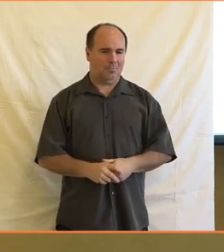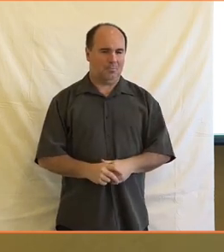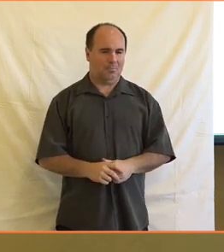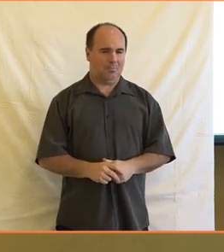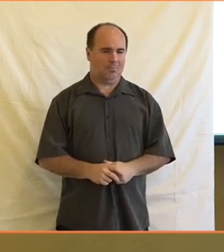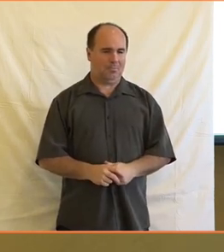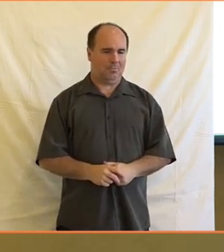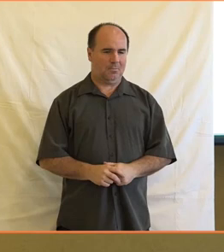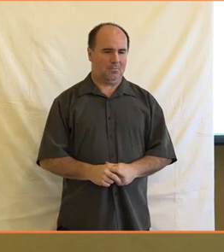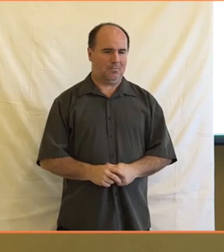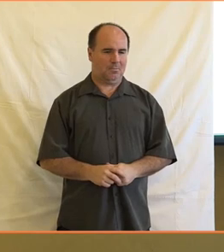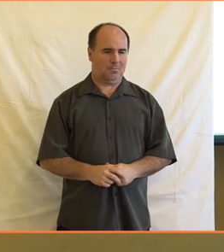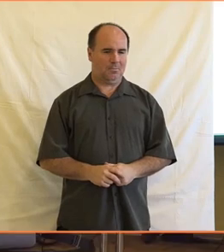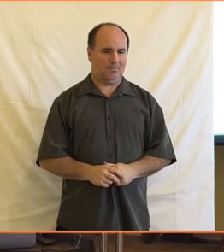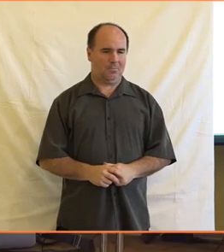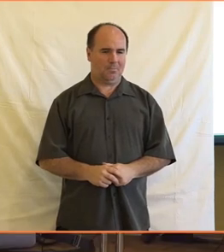to everyone.